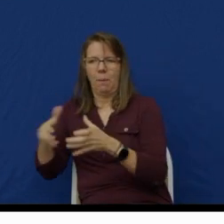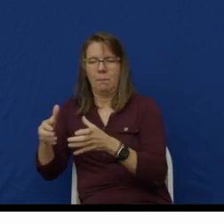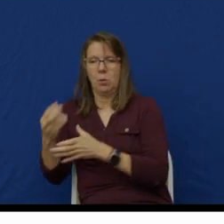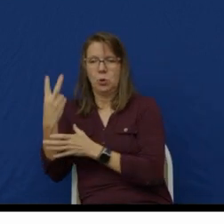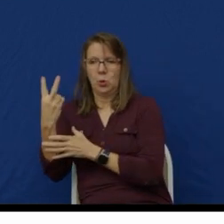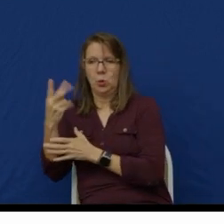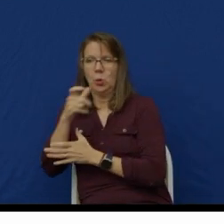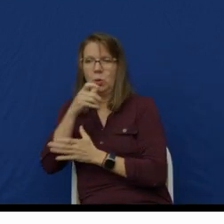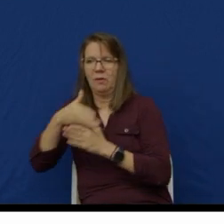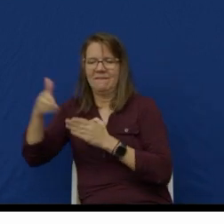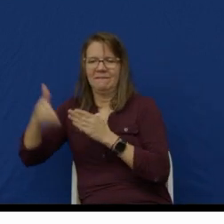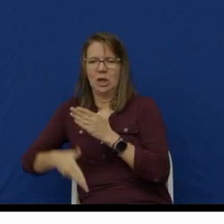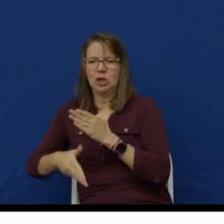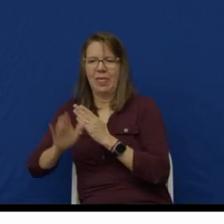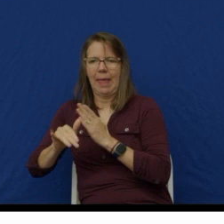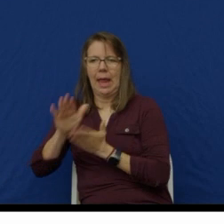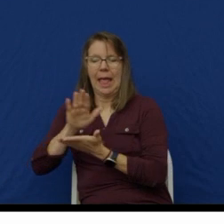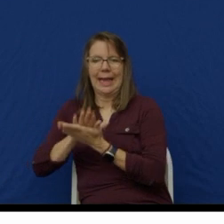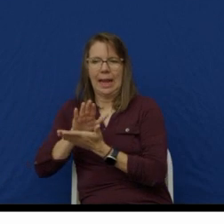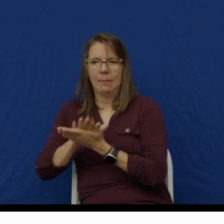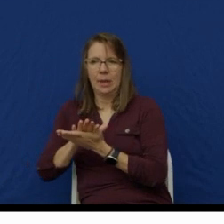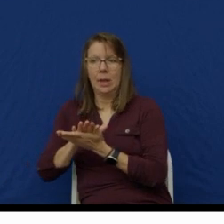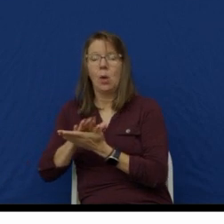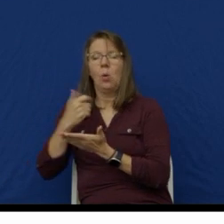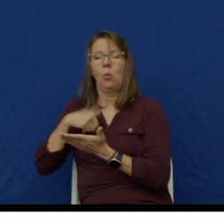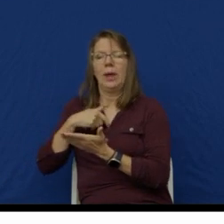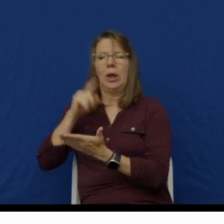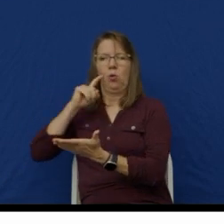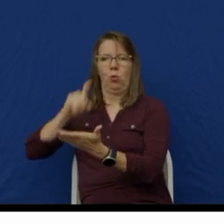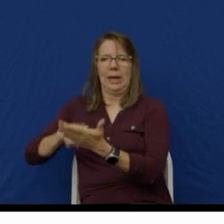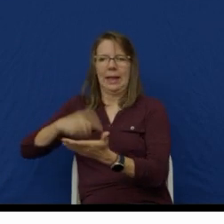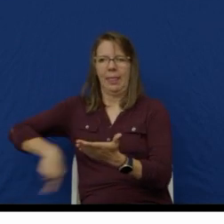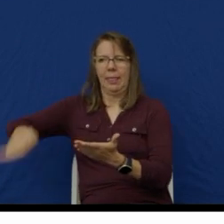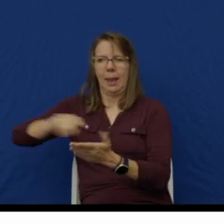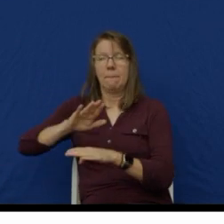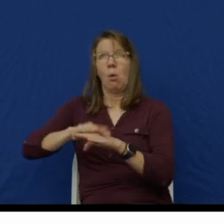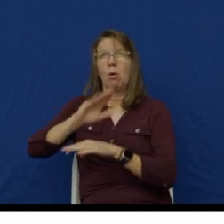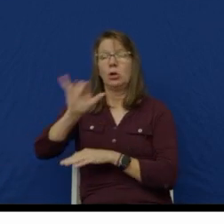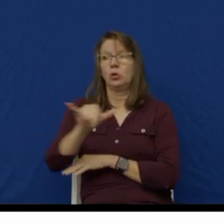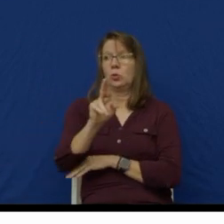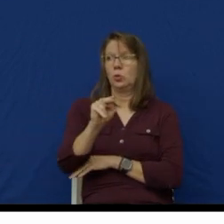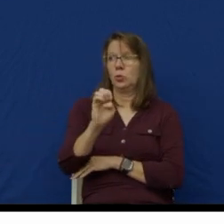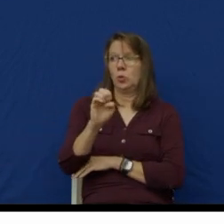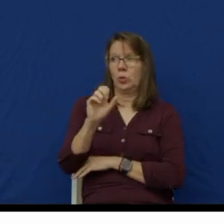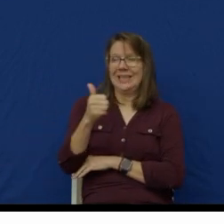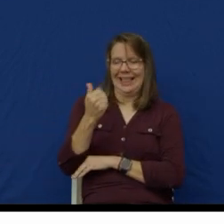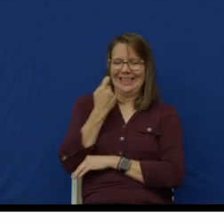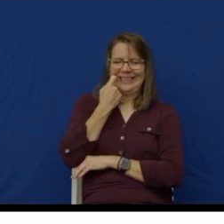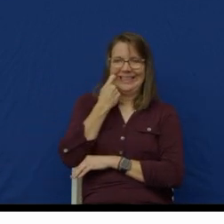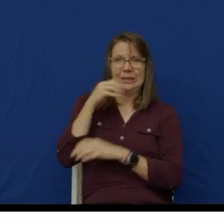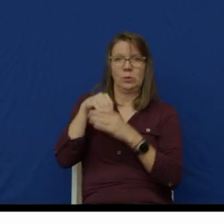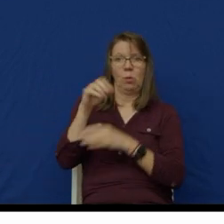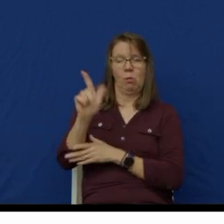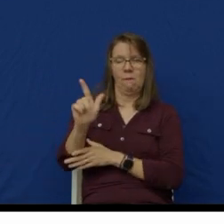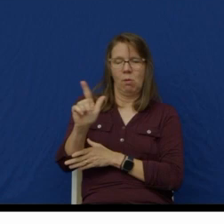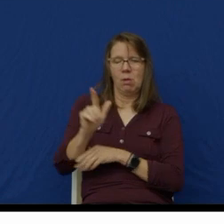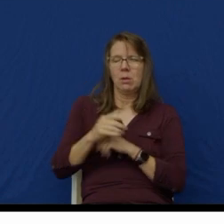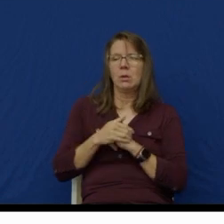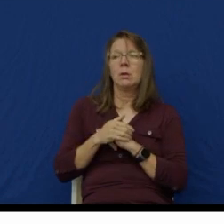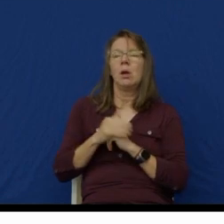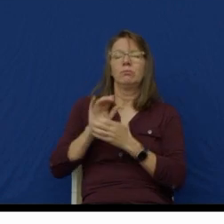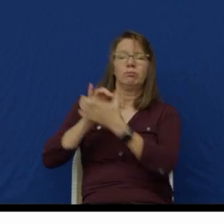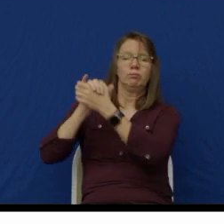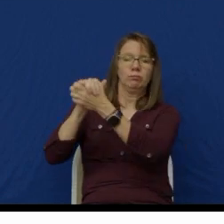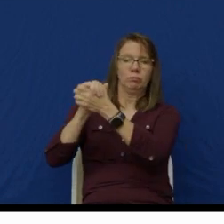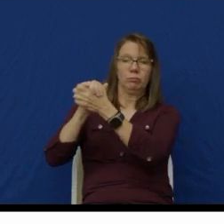Academy. These scholars were recognized on June the 10th at the Kentucky Leads Academy Summit in Louisville. And so